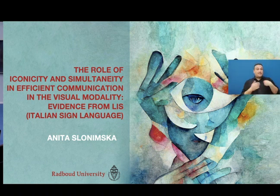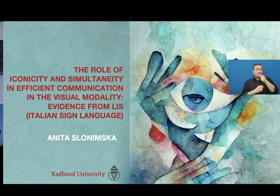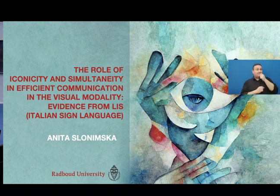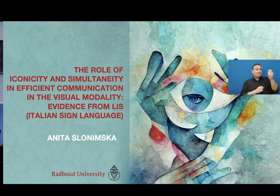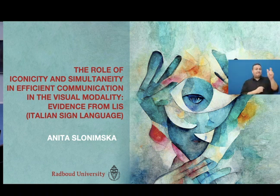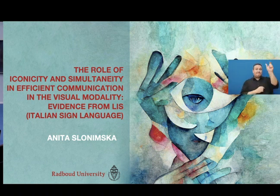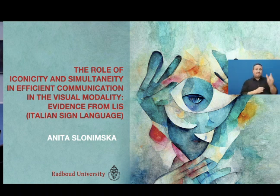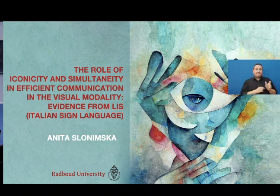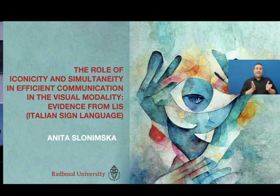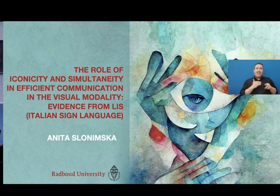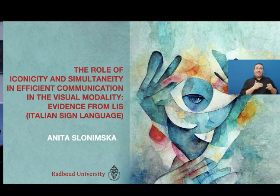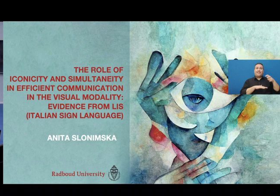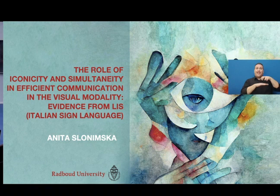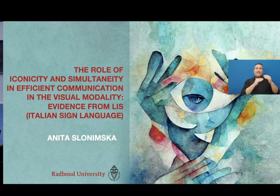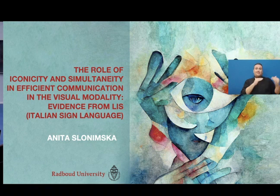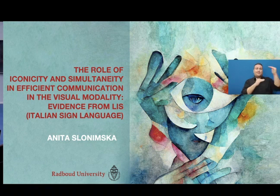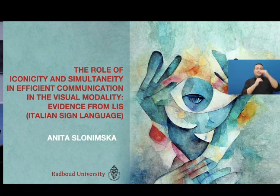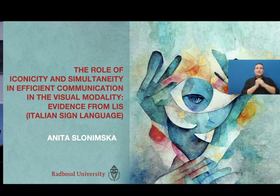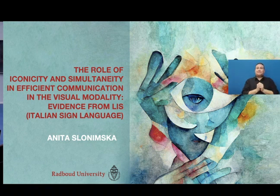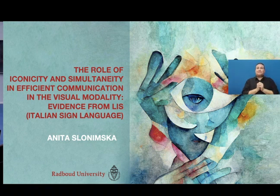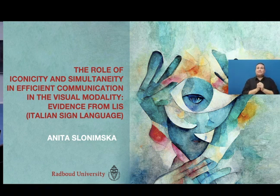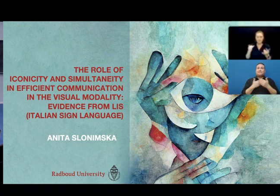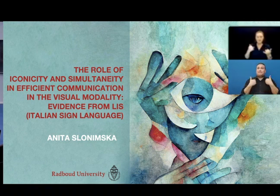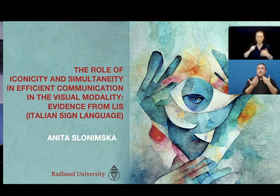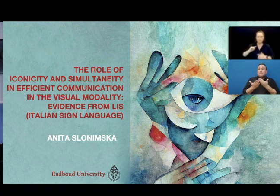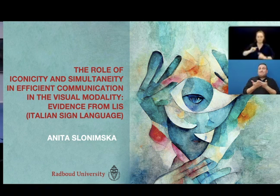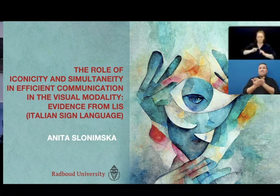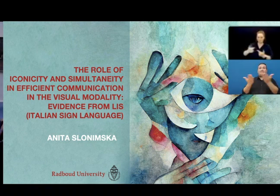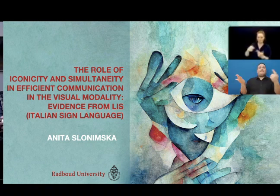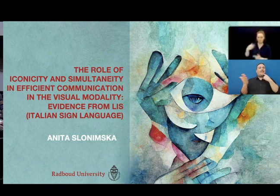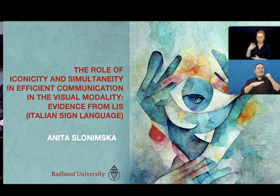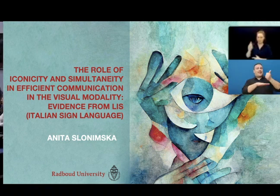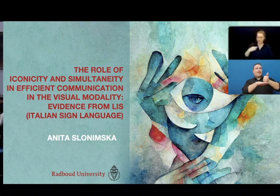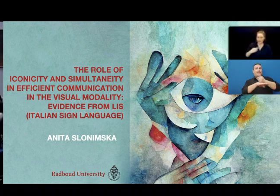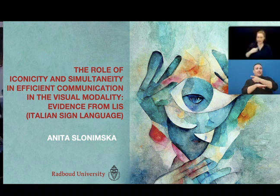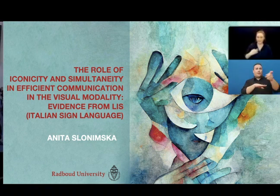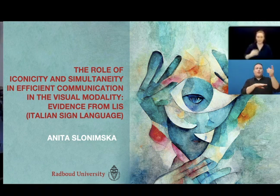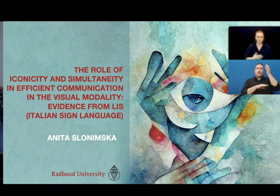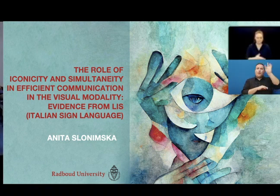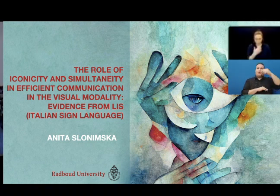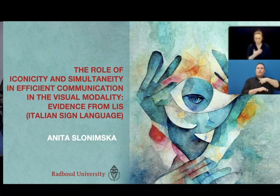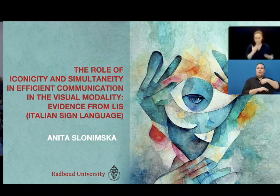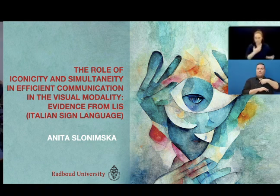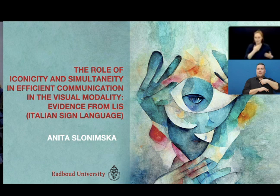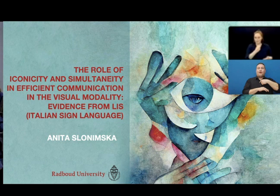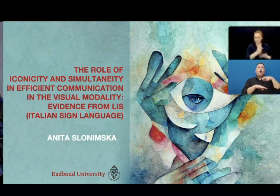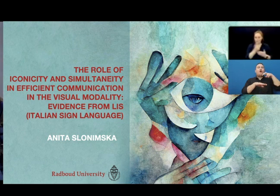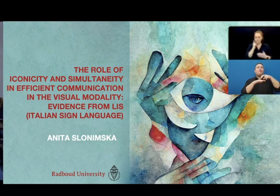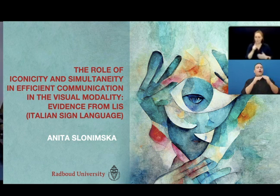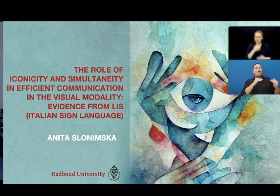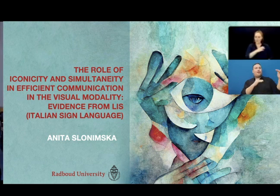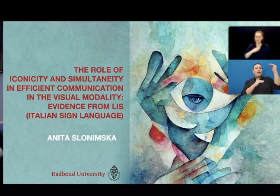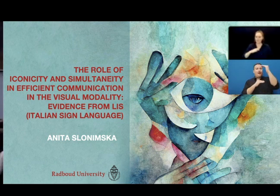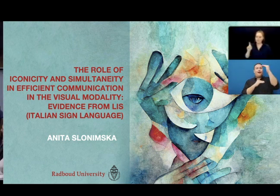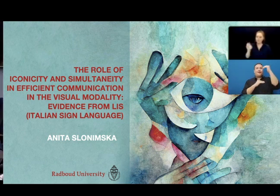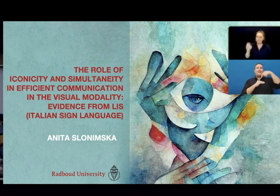I now turn the floor to the PhD candidate. With the permission of the Council of Deans, and in order to obtain the